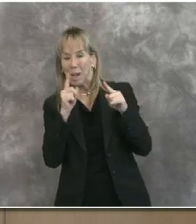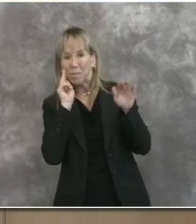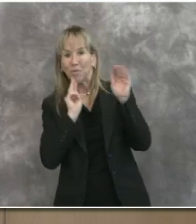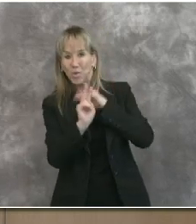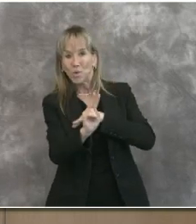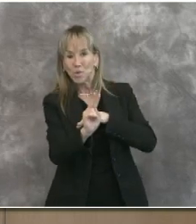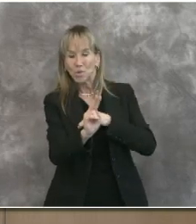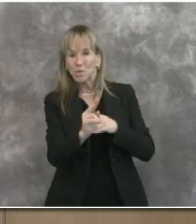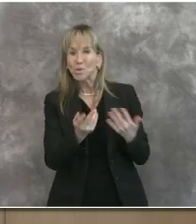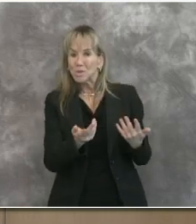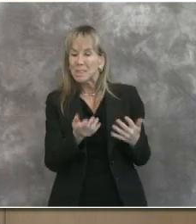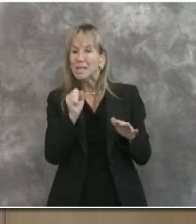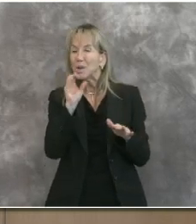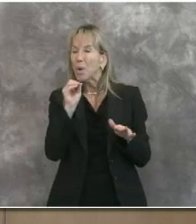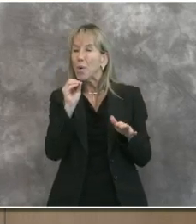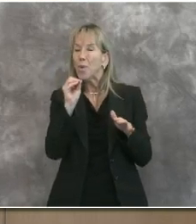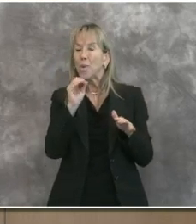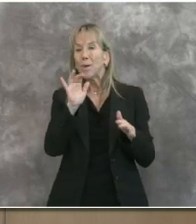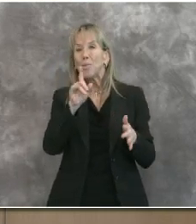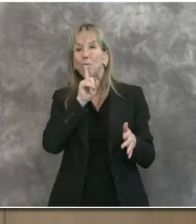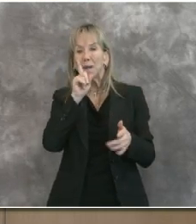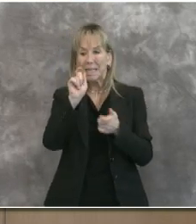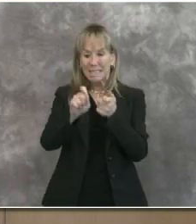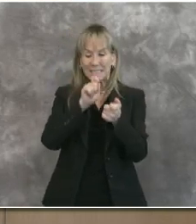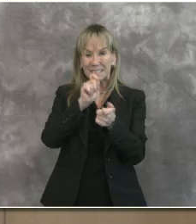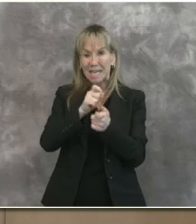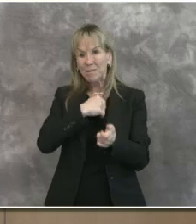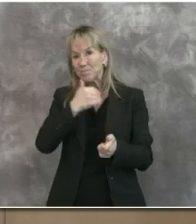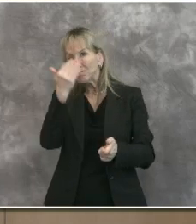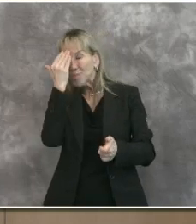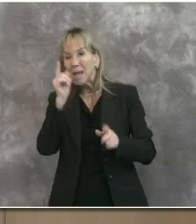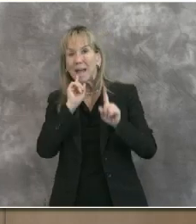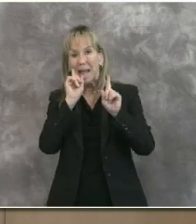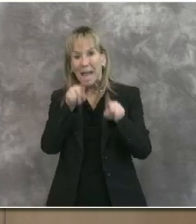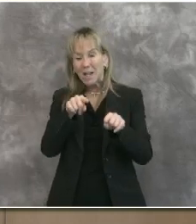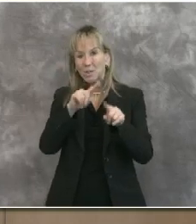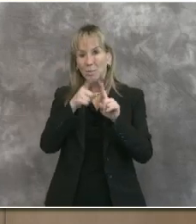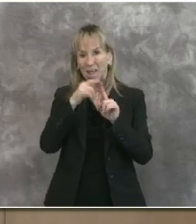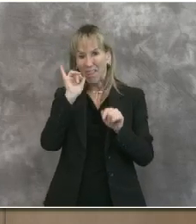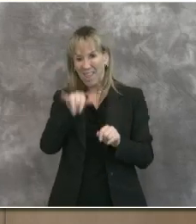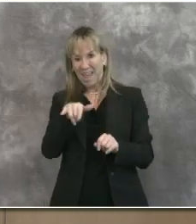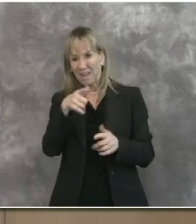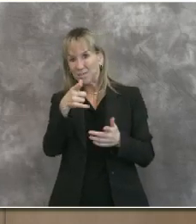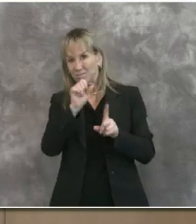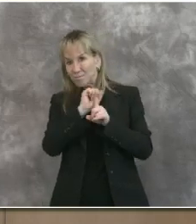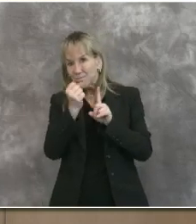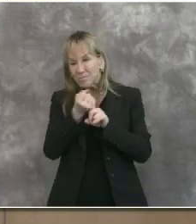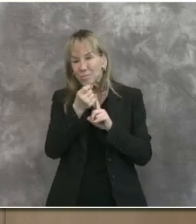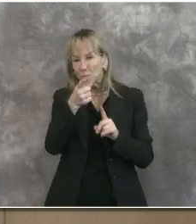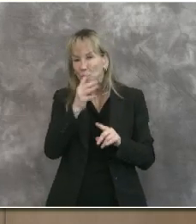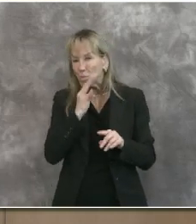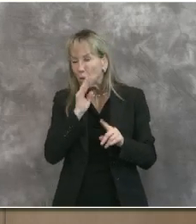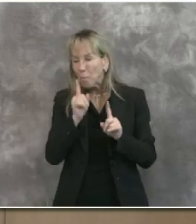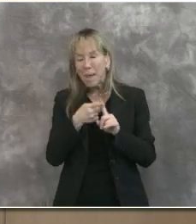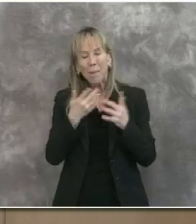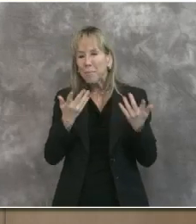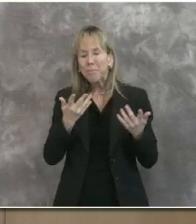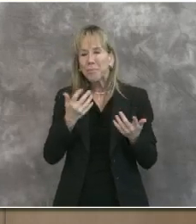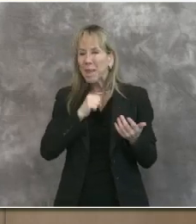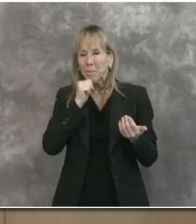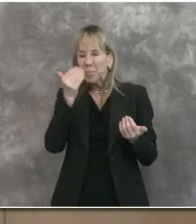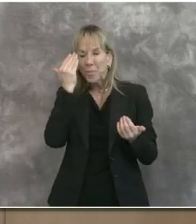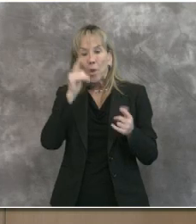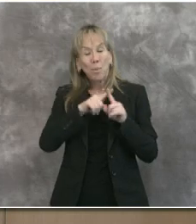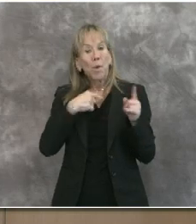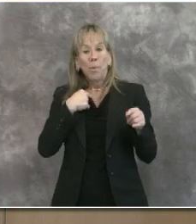future. So I don't have any direct knowledge of a specific case that we're concerned about, but we will do that sort of look back, both